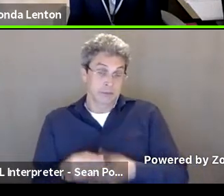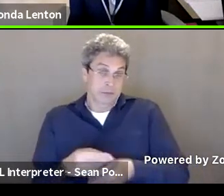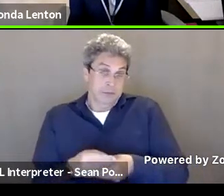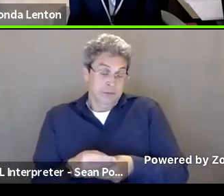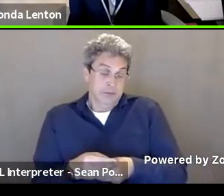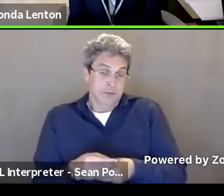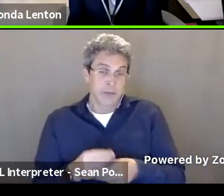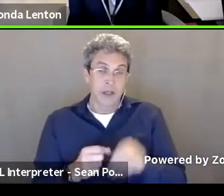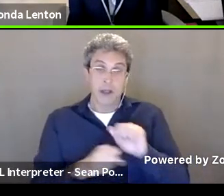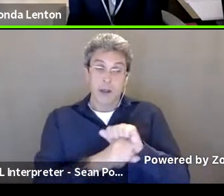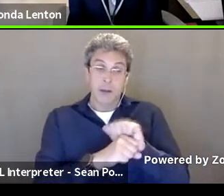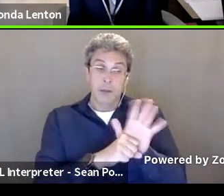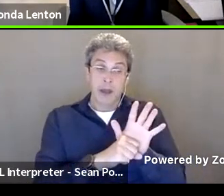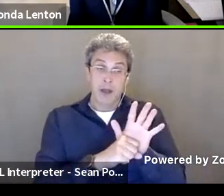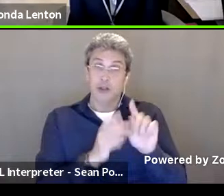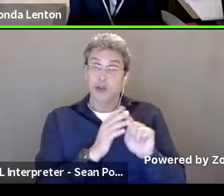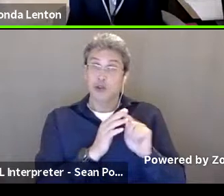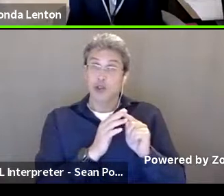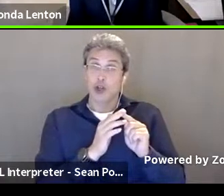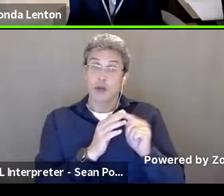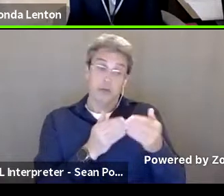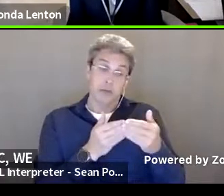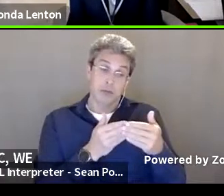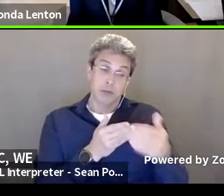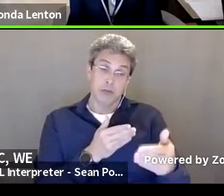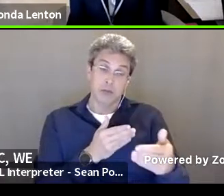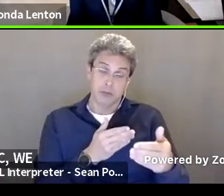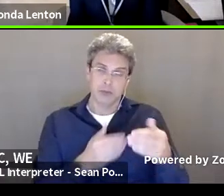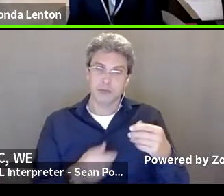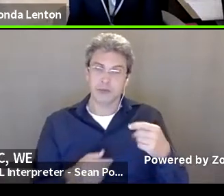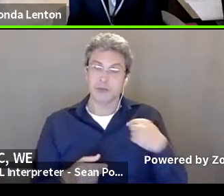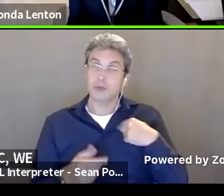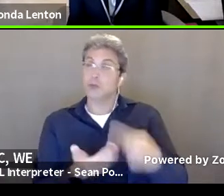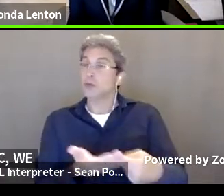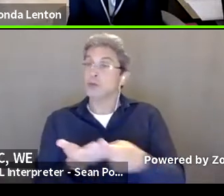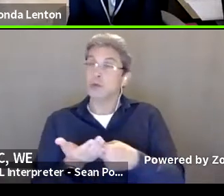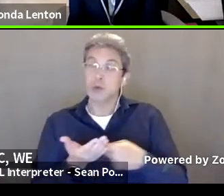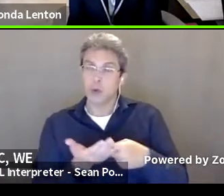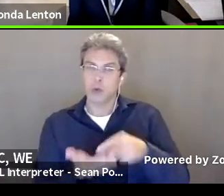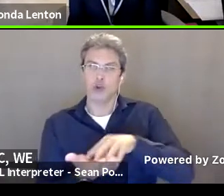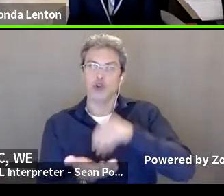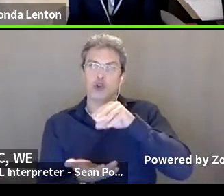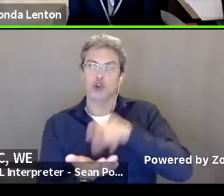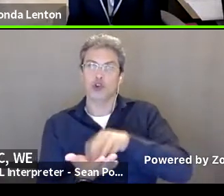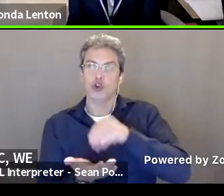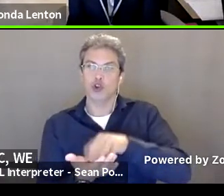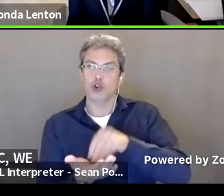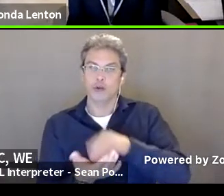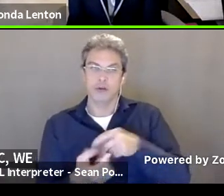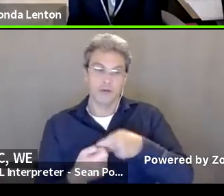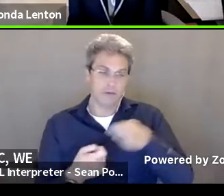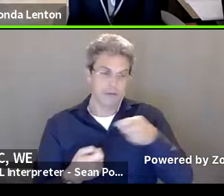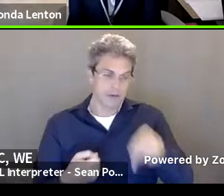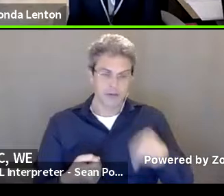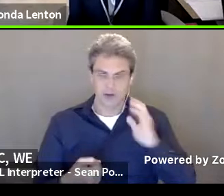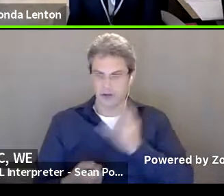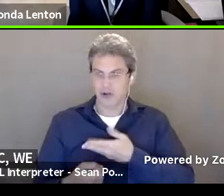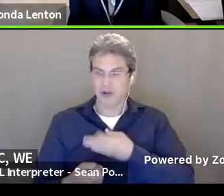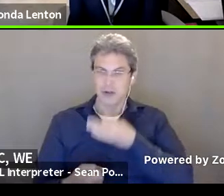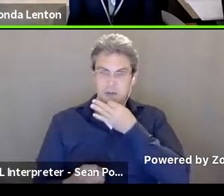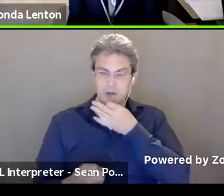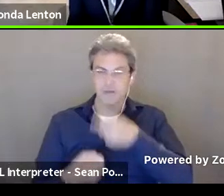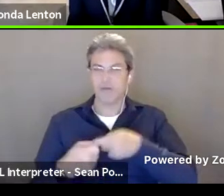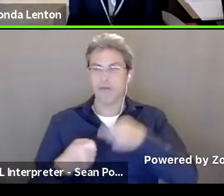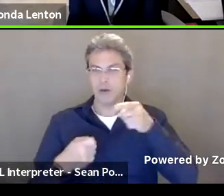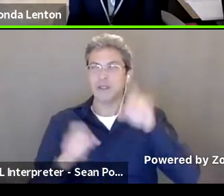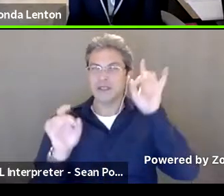talked about learning from our own expertise around emergency and disaster management to take an